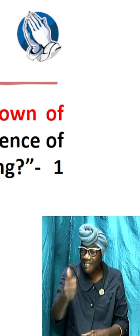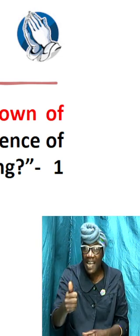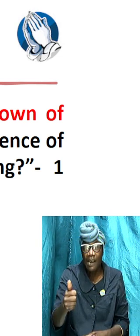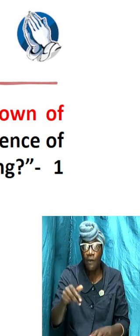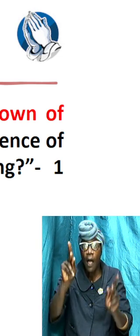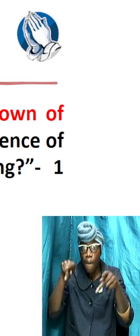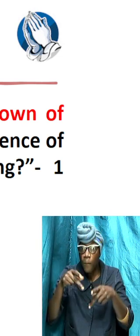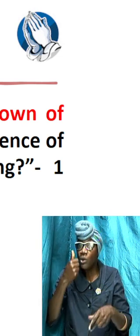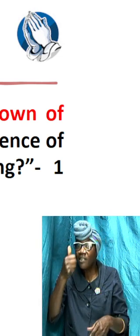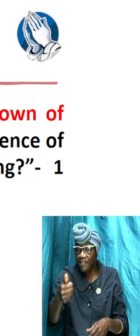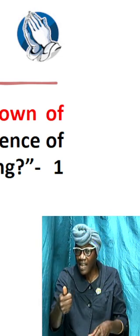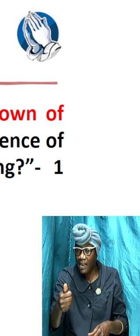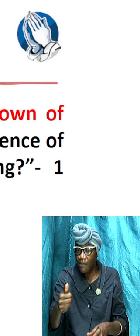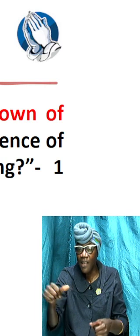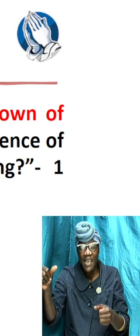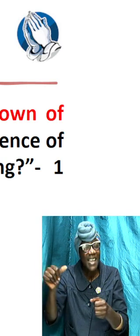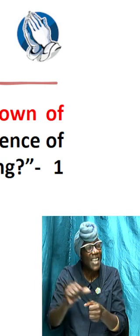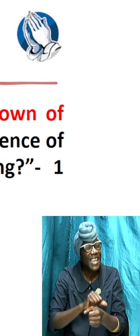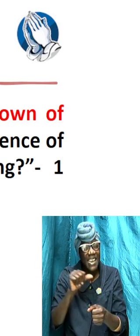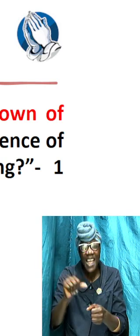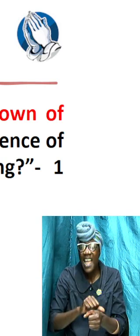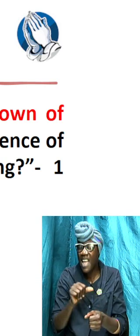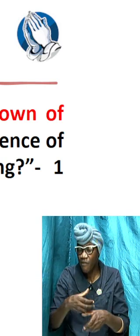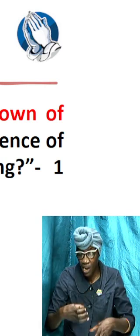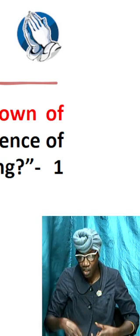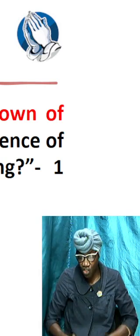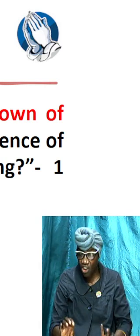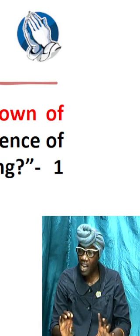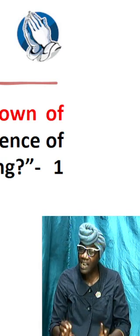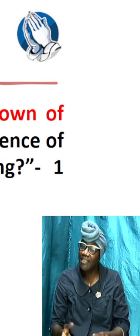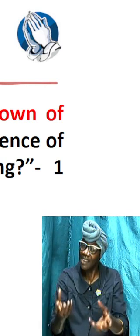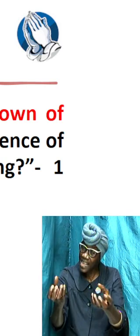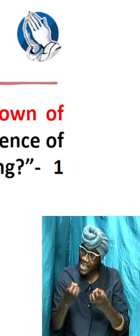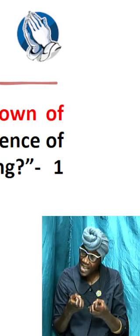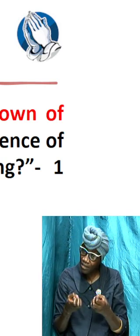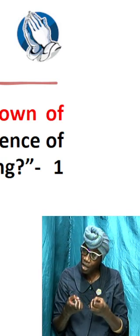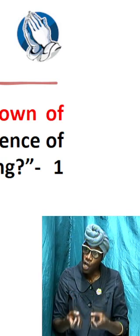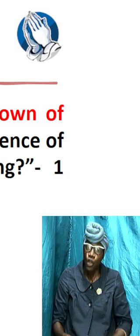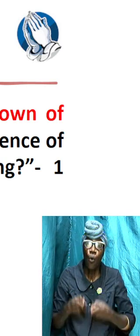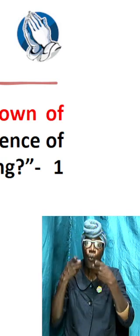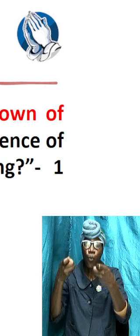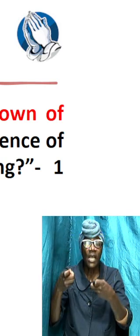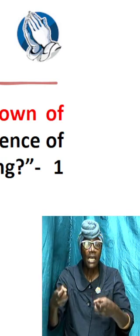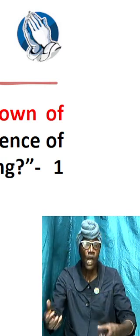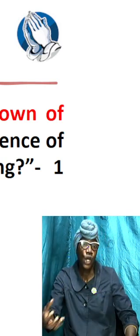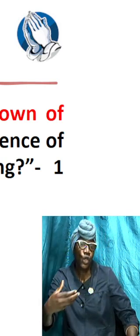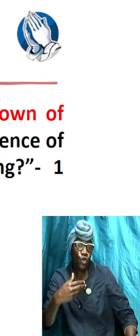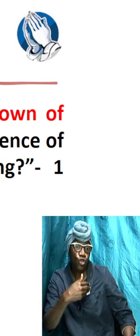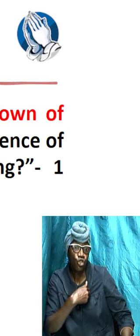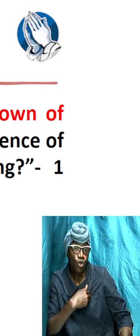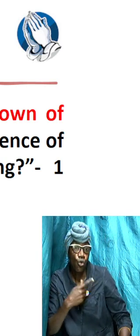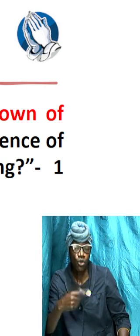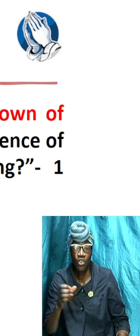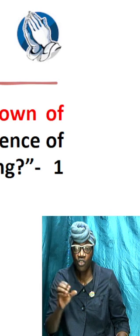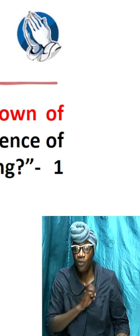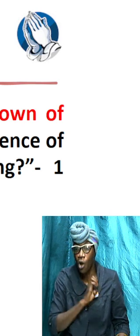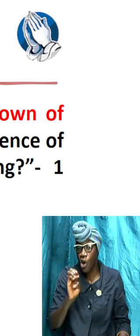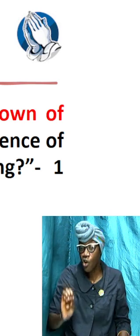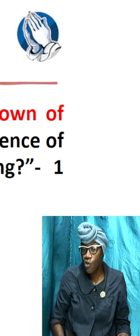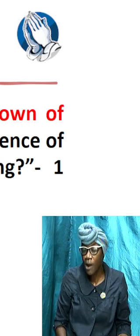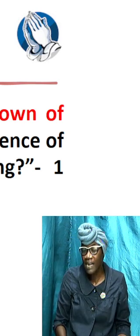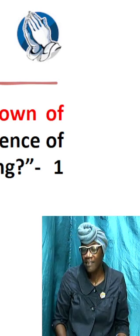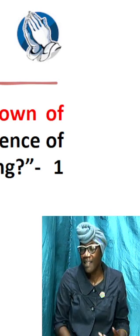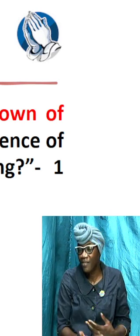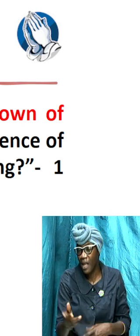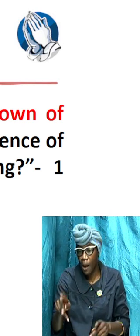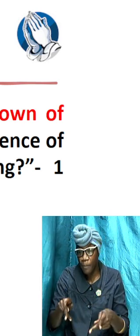put themselves at in every chance they get to win souls for Christ. Praise God. There are people who have more than one type